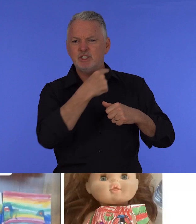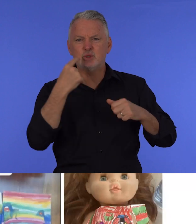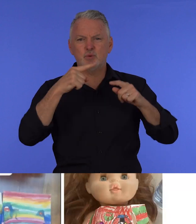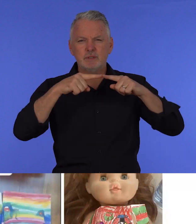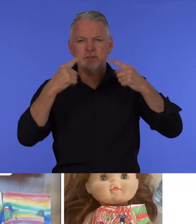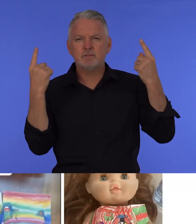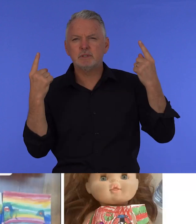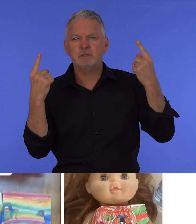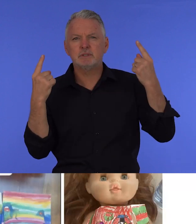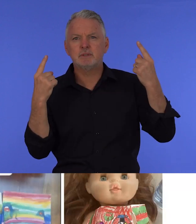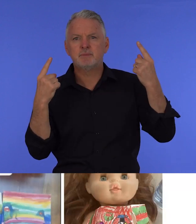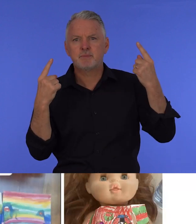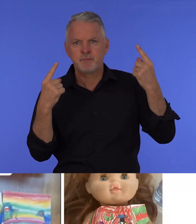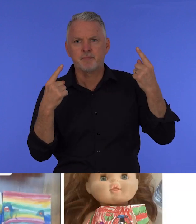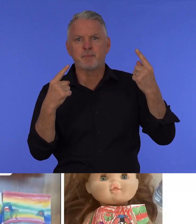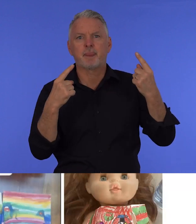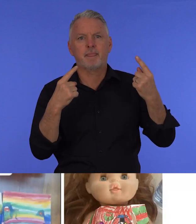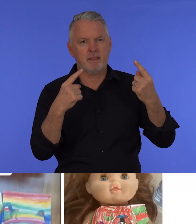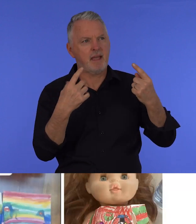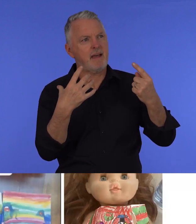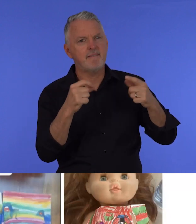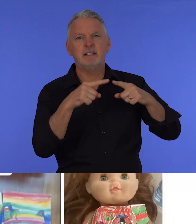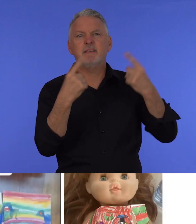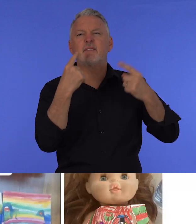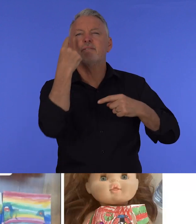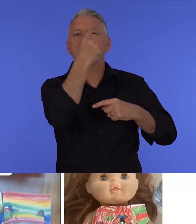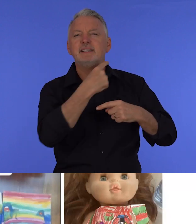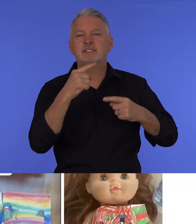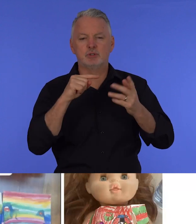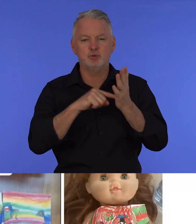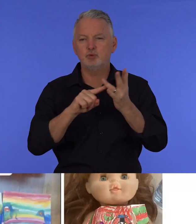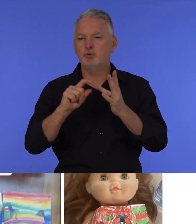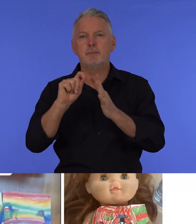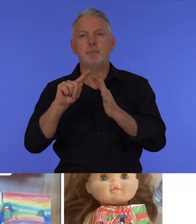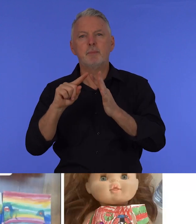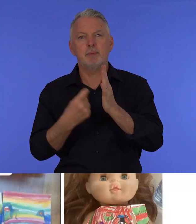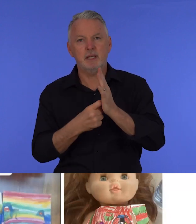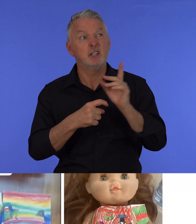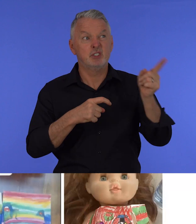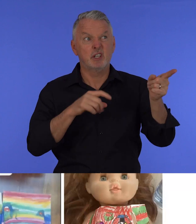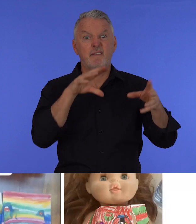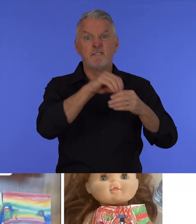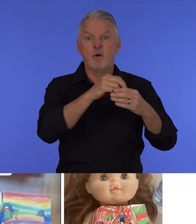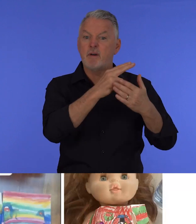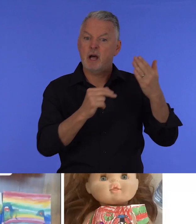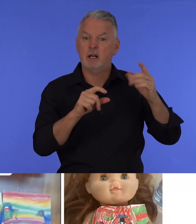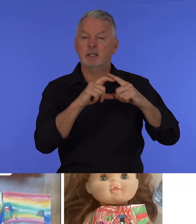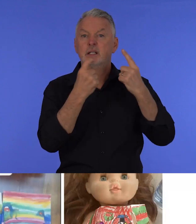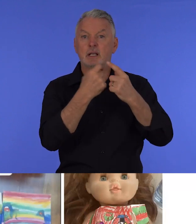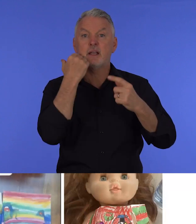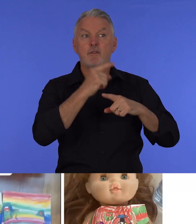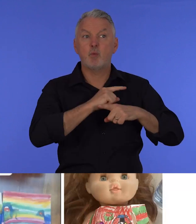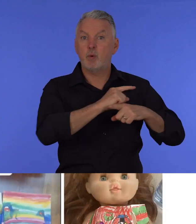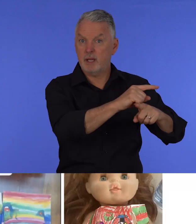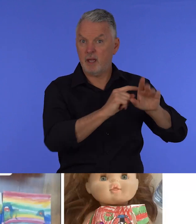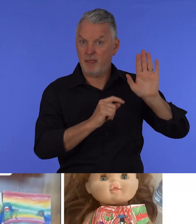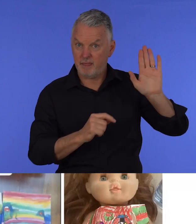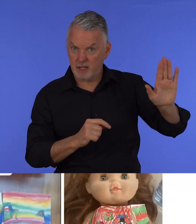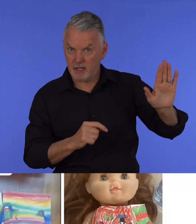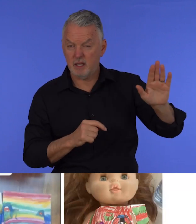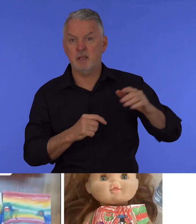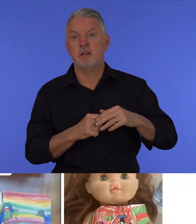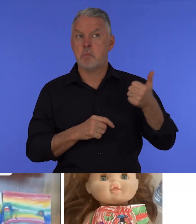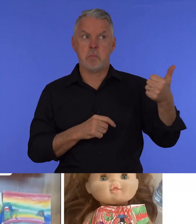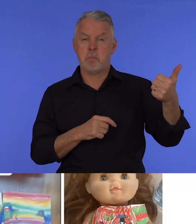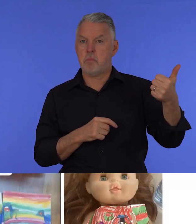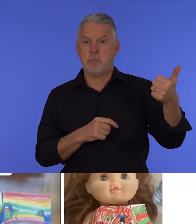differences. There's a girl with a facial difference that sort of looks different to her peers, and she does the art